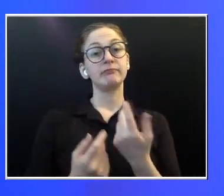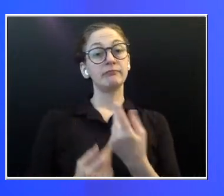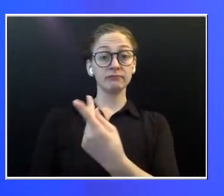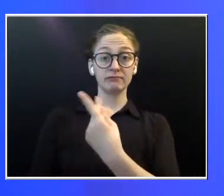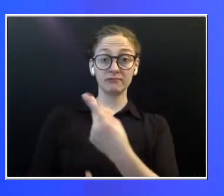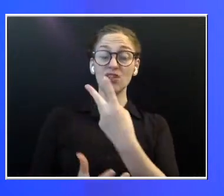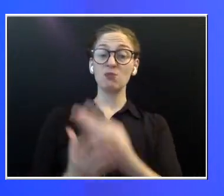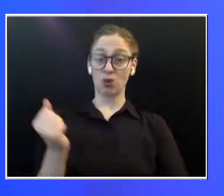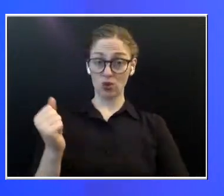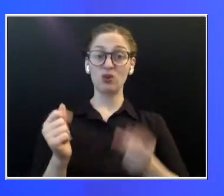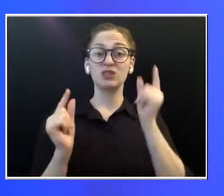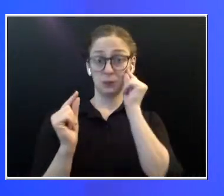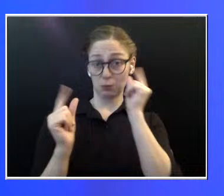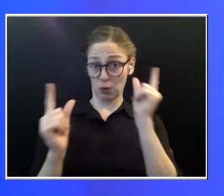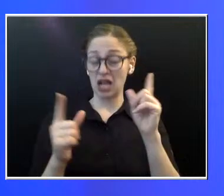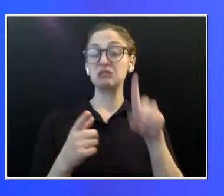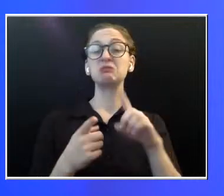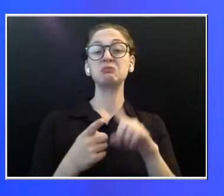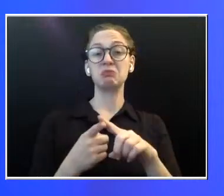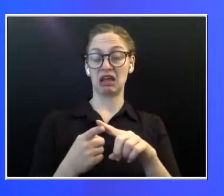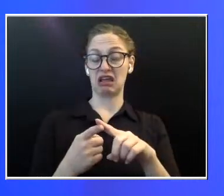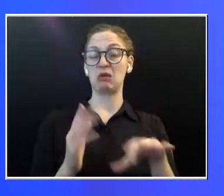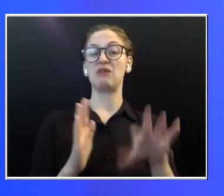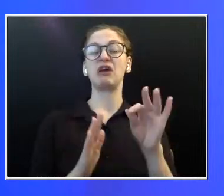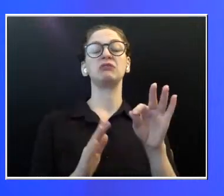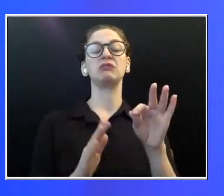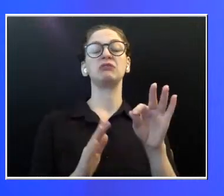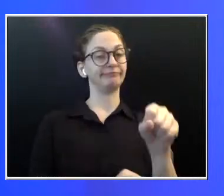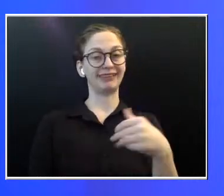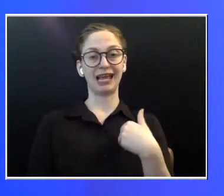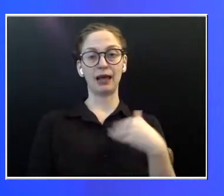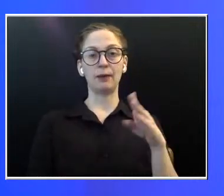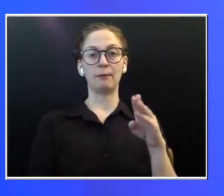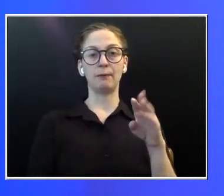back positive for the BRCA2 gene.